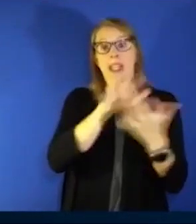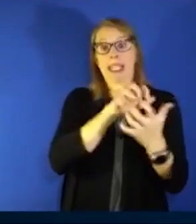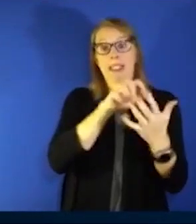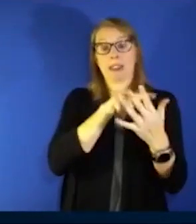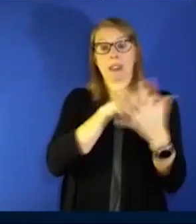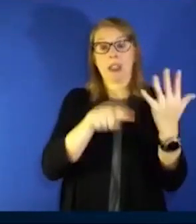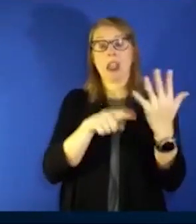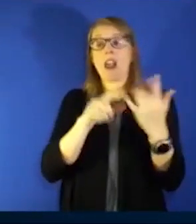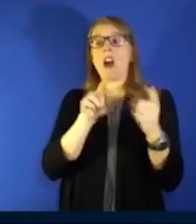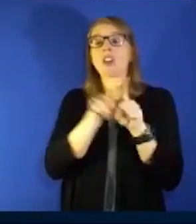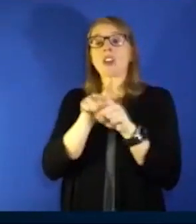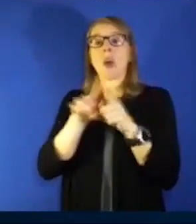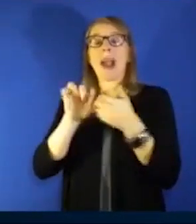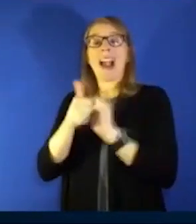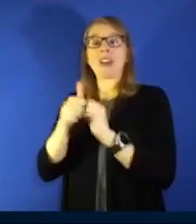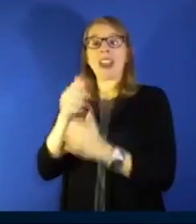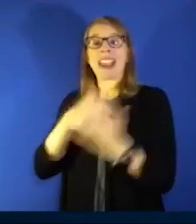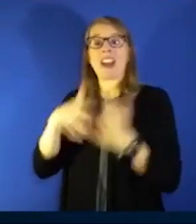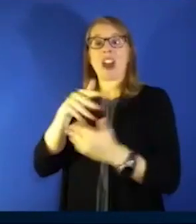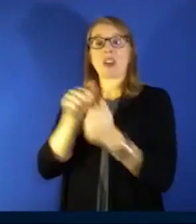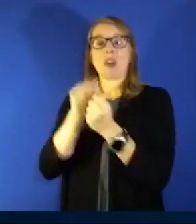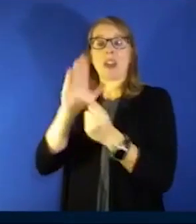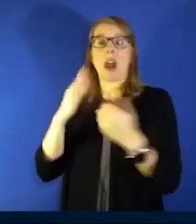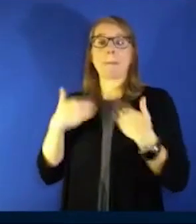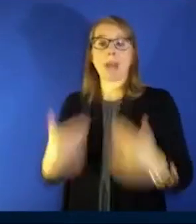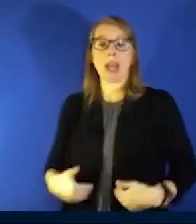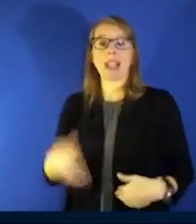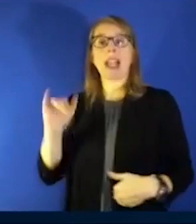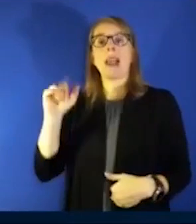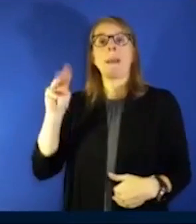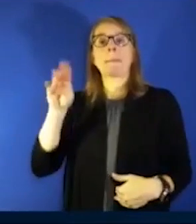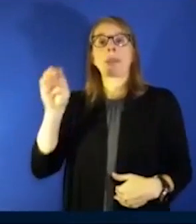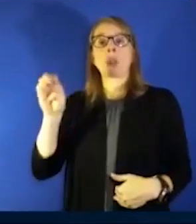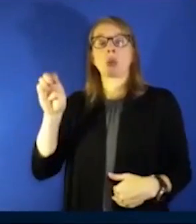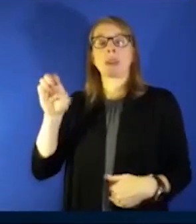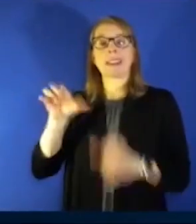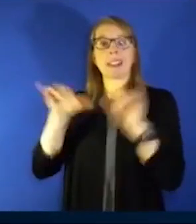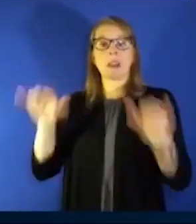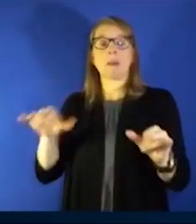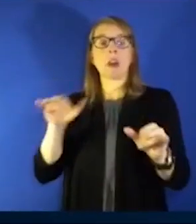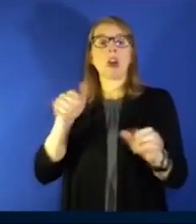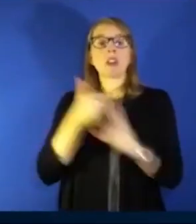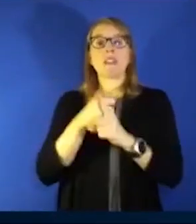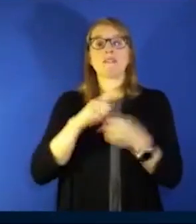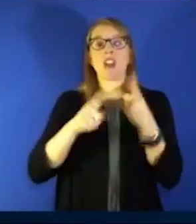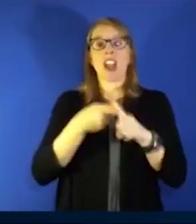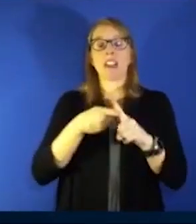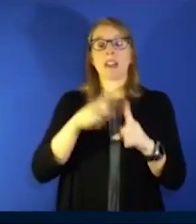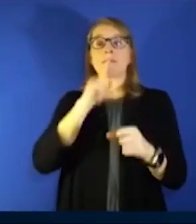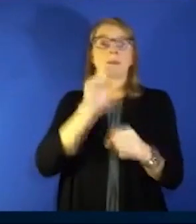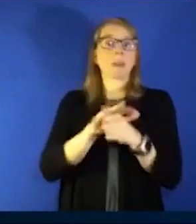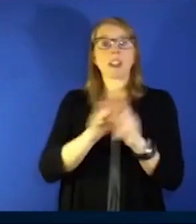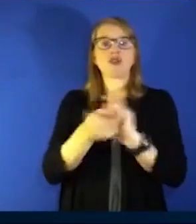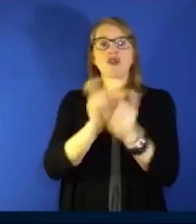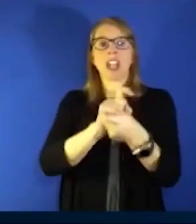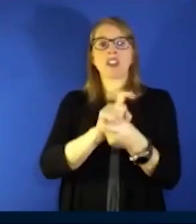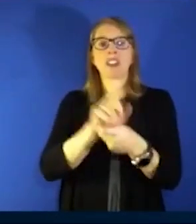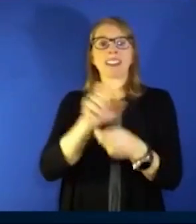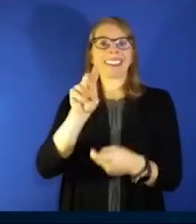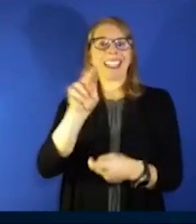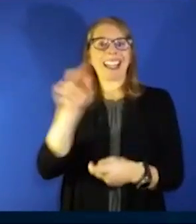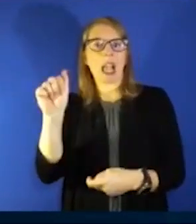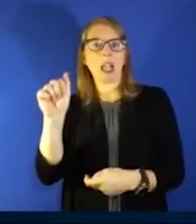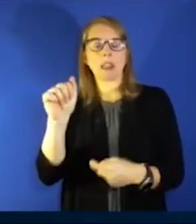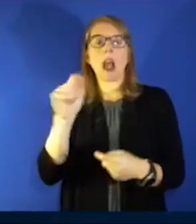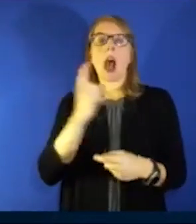with our immune system and our body. She says she has a friend who swears the vaccine changes your DNA, and I'd like to have correct